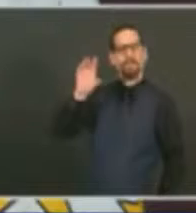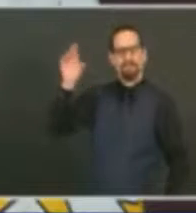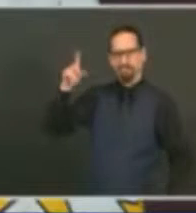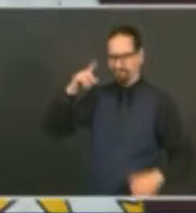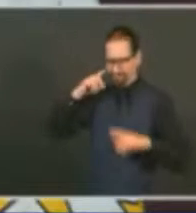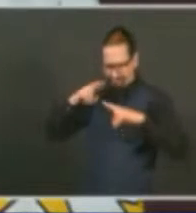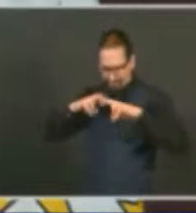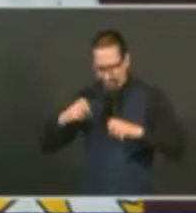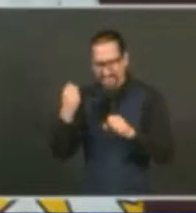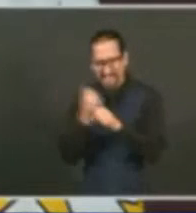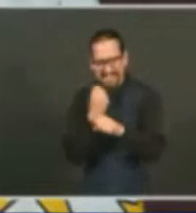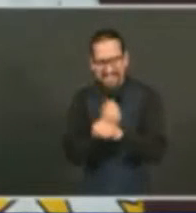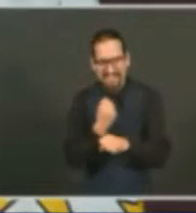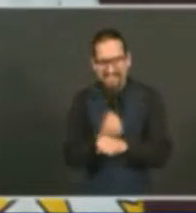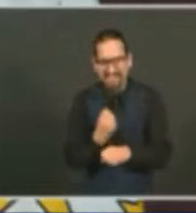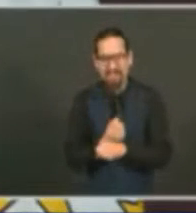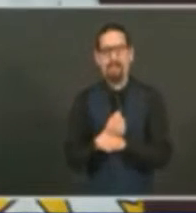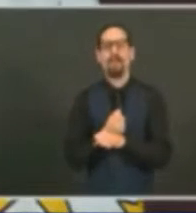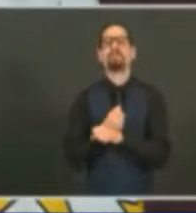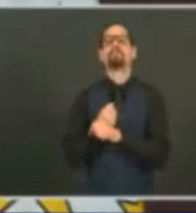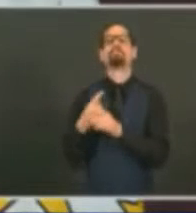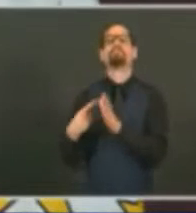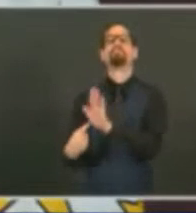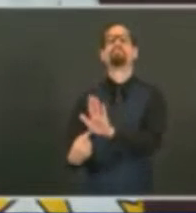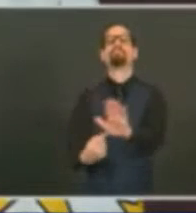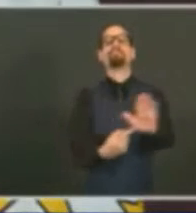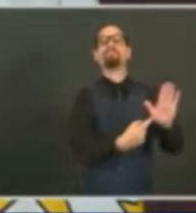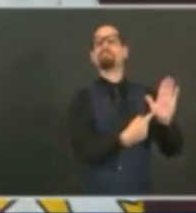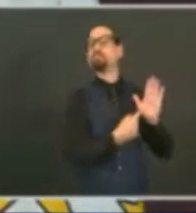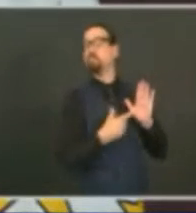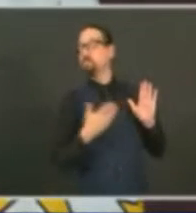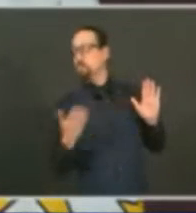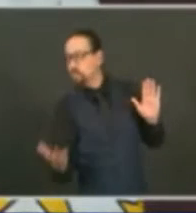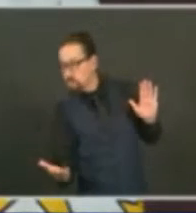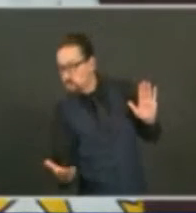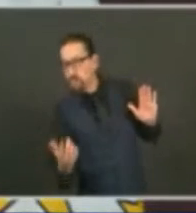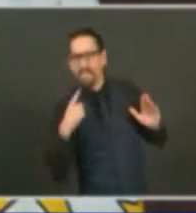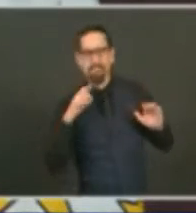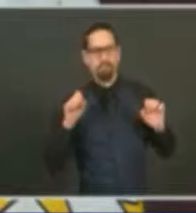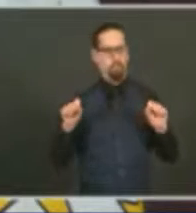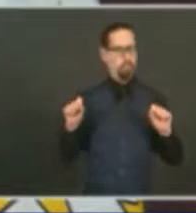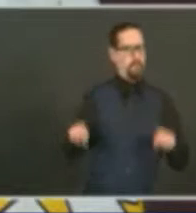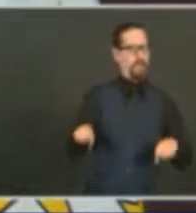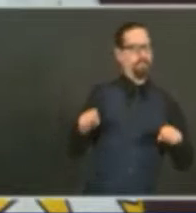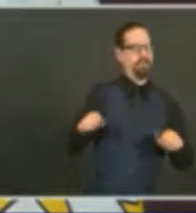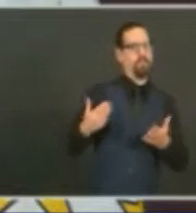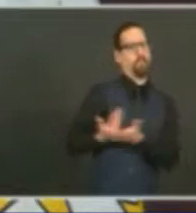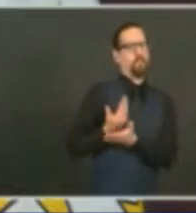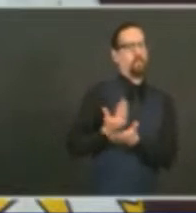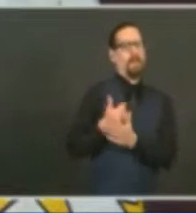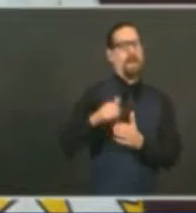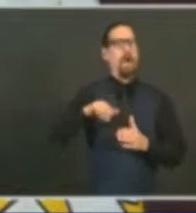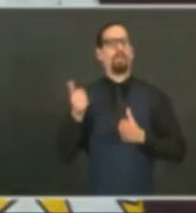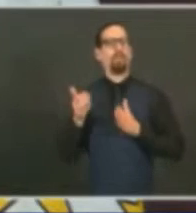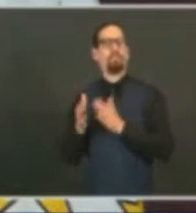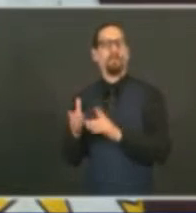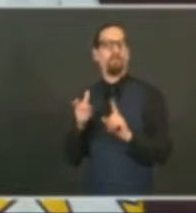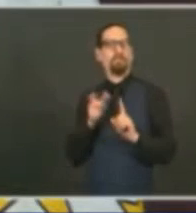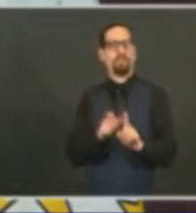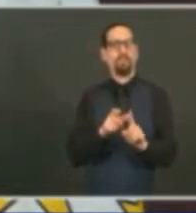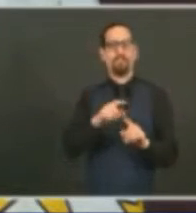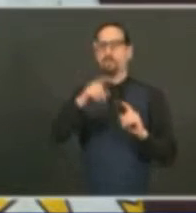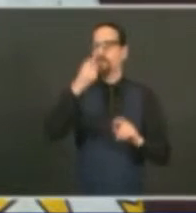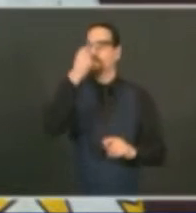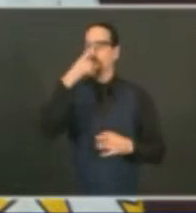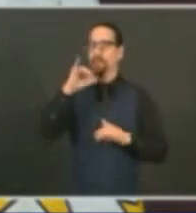alternatives that can be in place for quarantining. We're reviewing this information that's